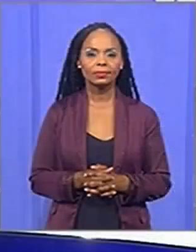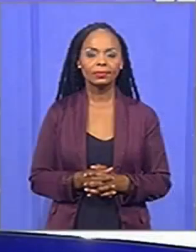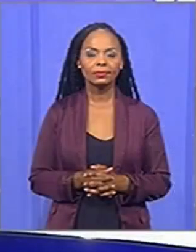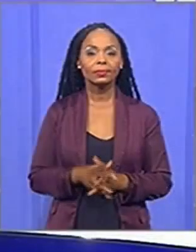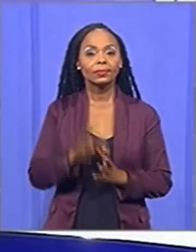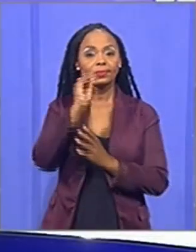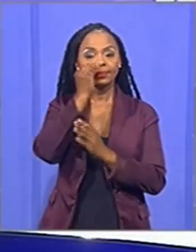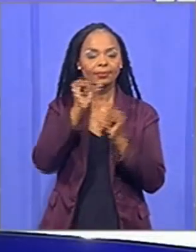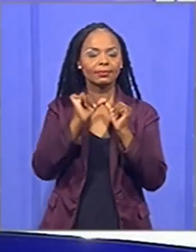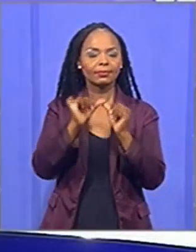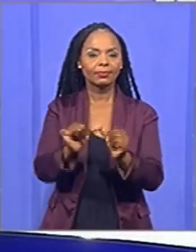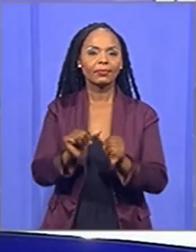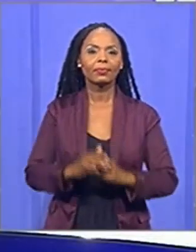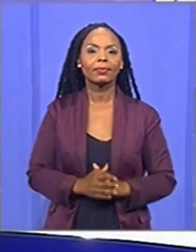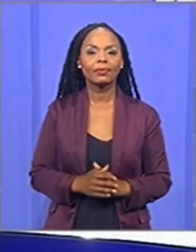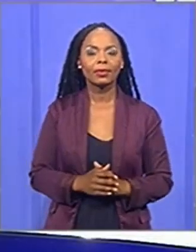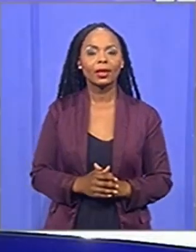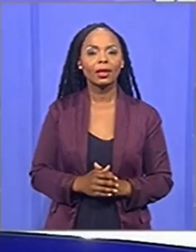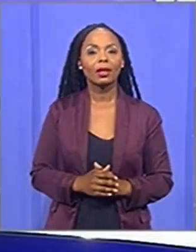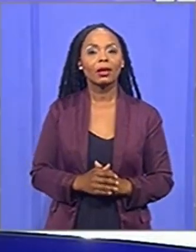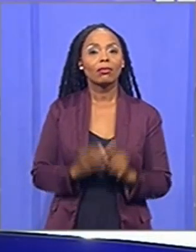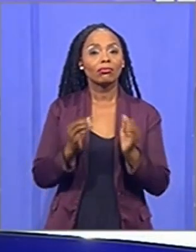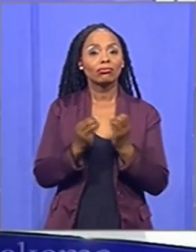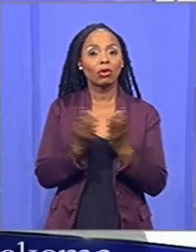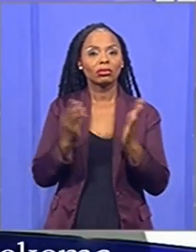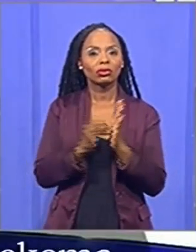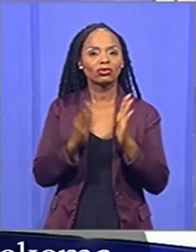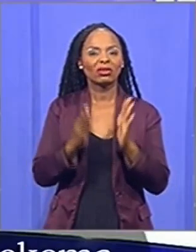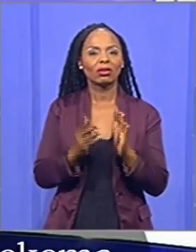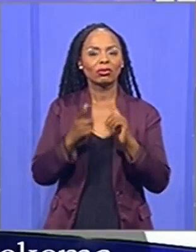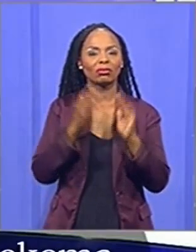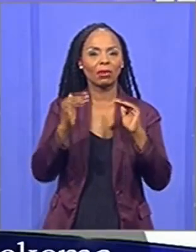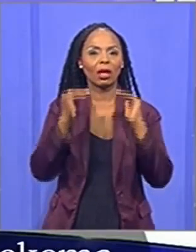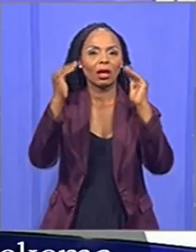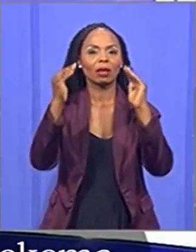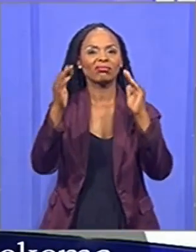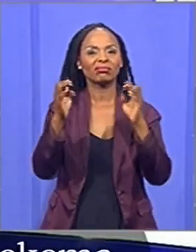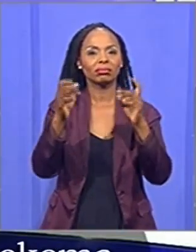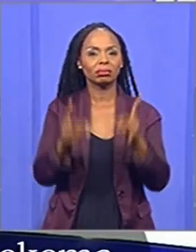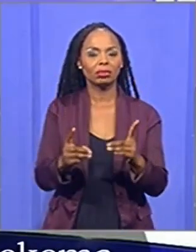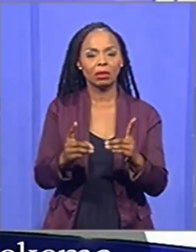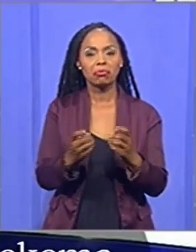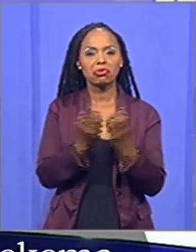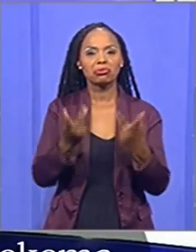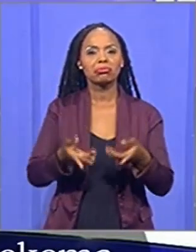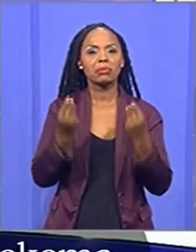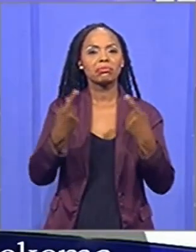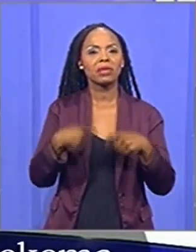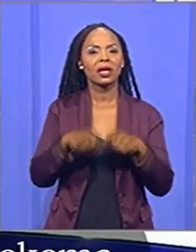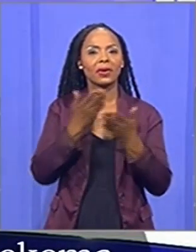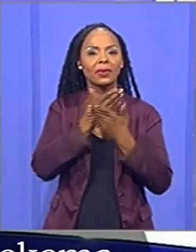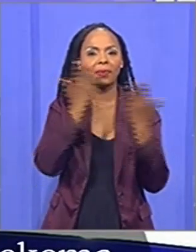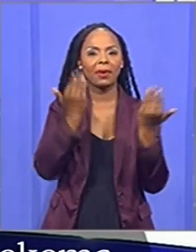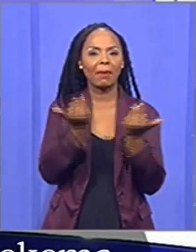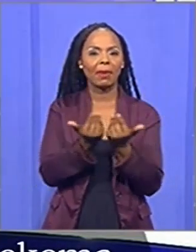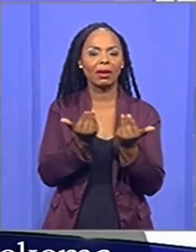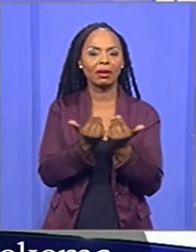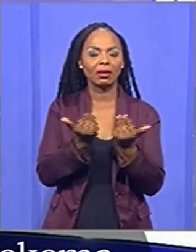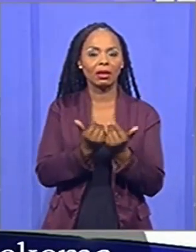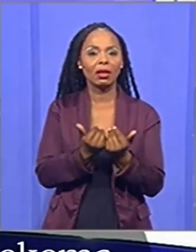Ditaba di tswela pele baithuti ba dithuto tšeo di phagamego bao ba sa thušwego ka mašeleng a sekema ba